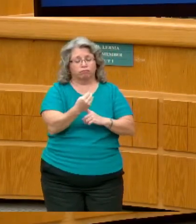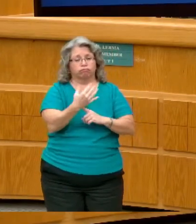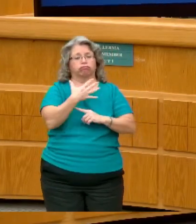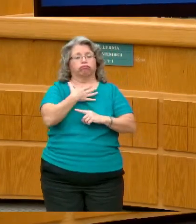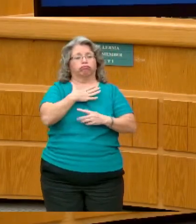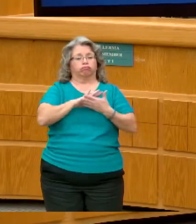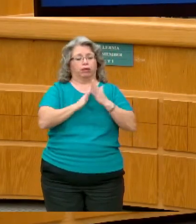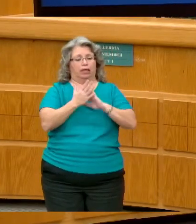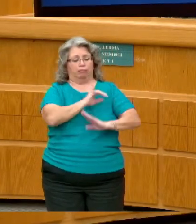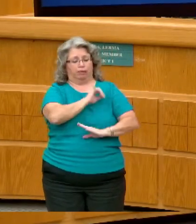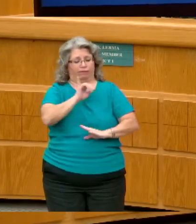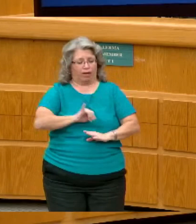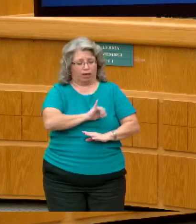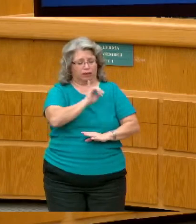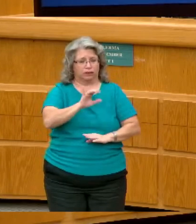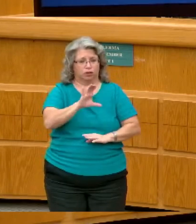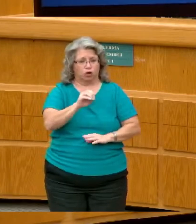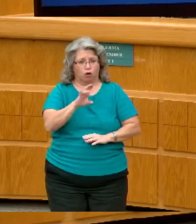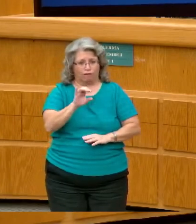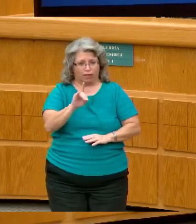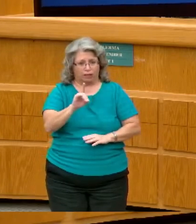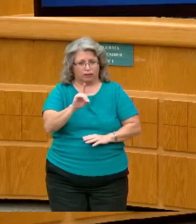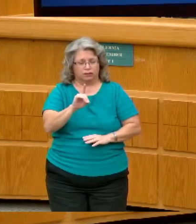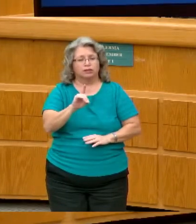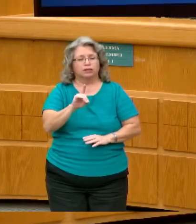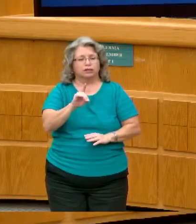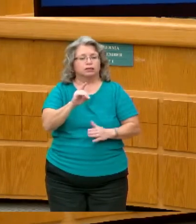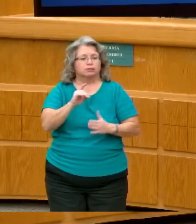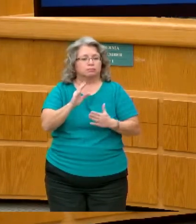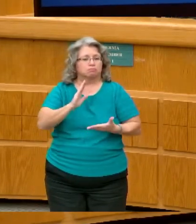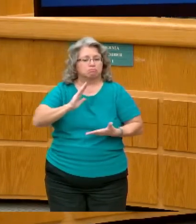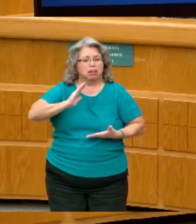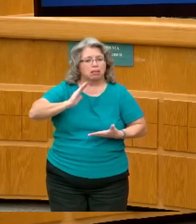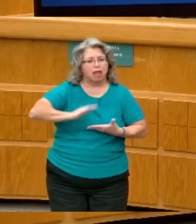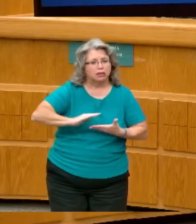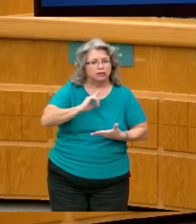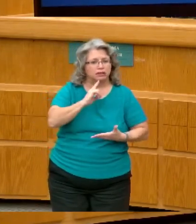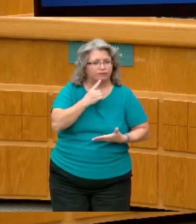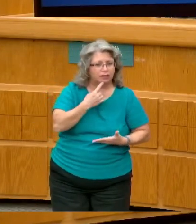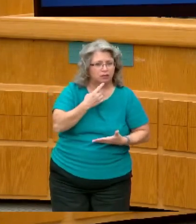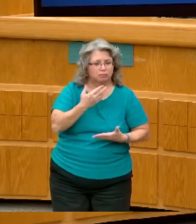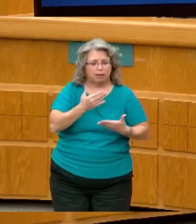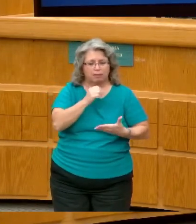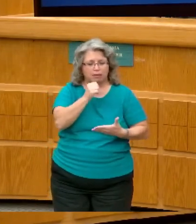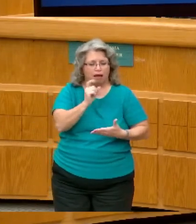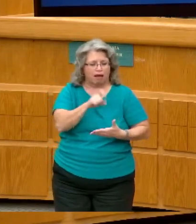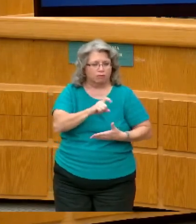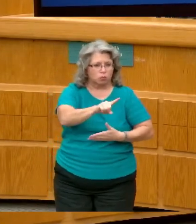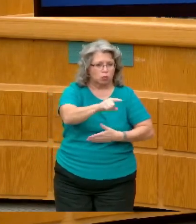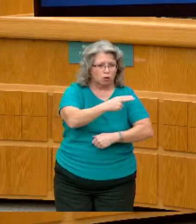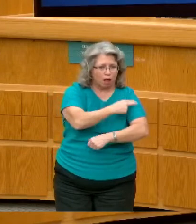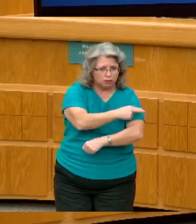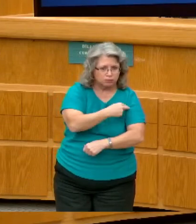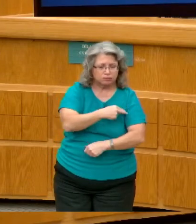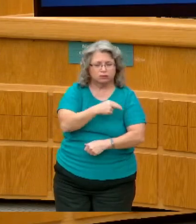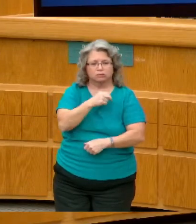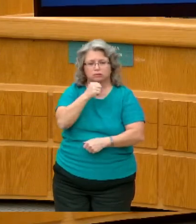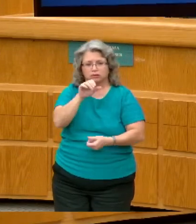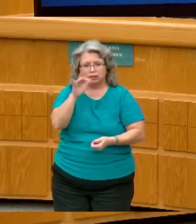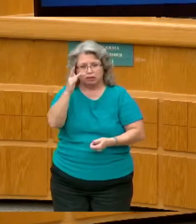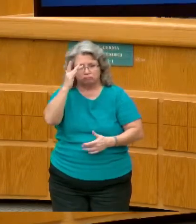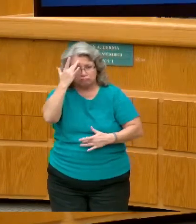hospitalized, or you wouldn't end up dying from COVID-19. We did have some hospitalized, 393, and we had some